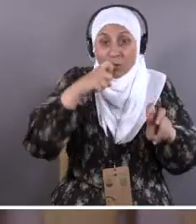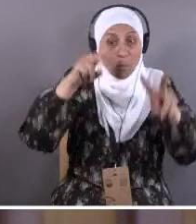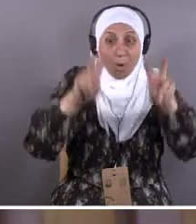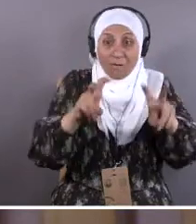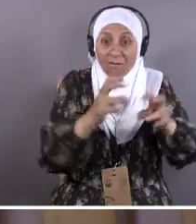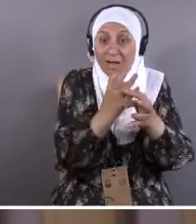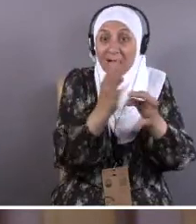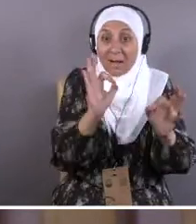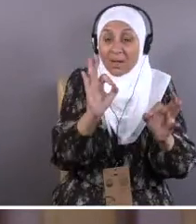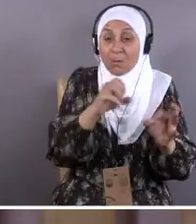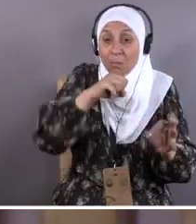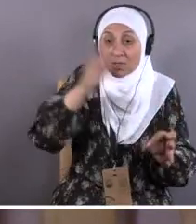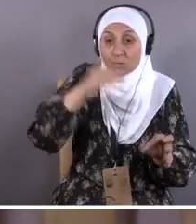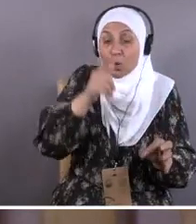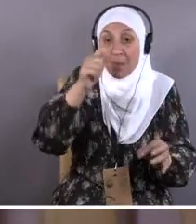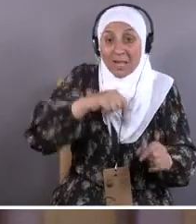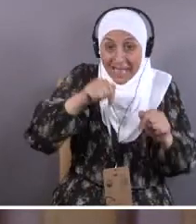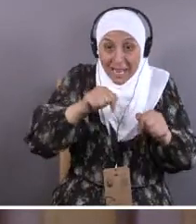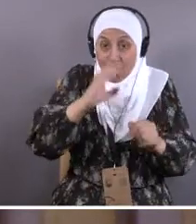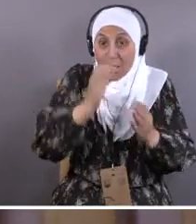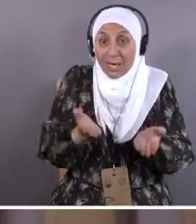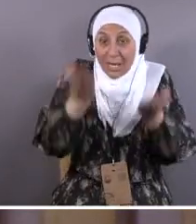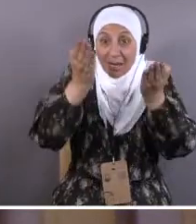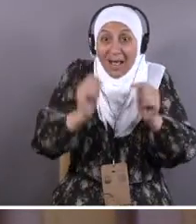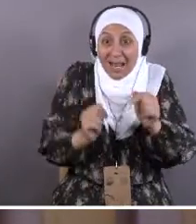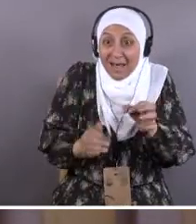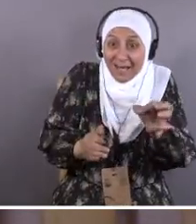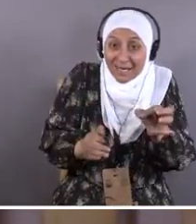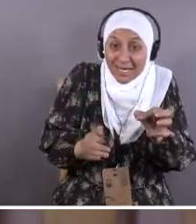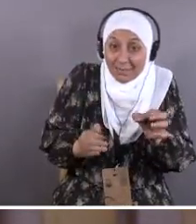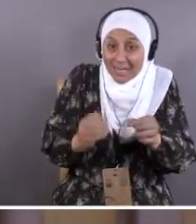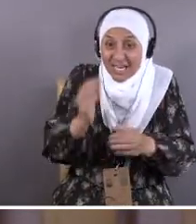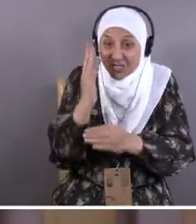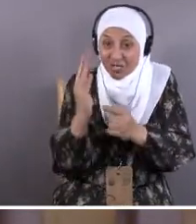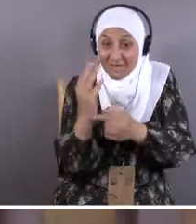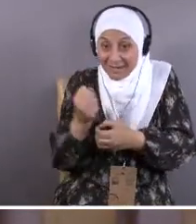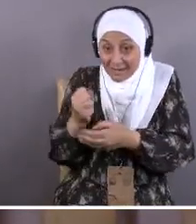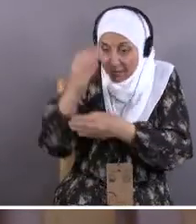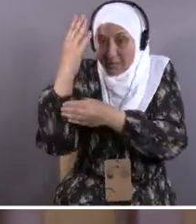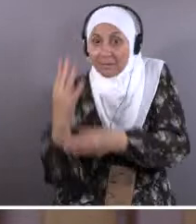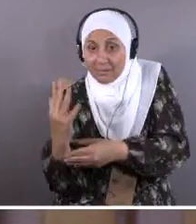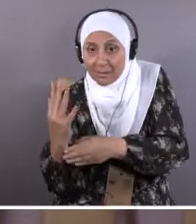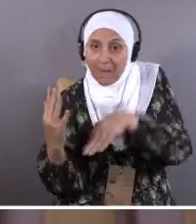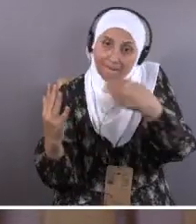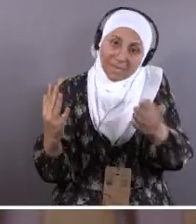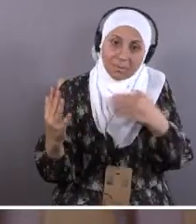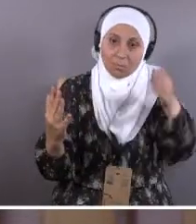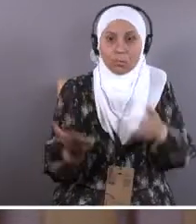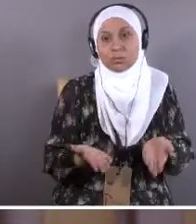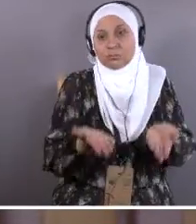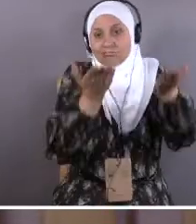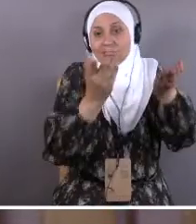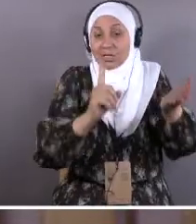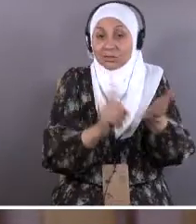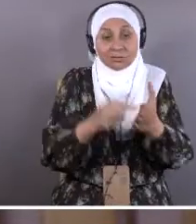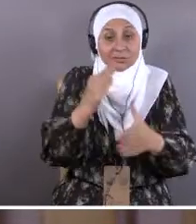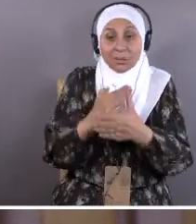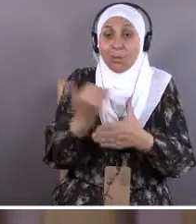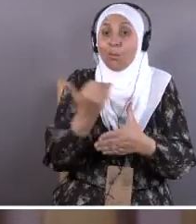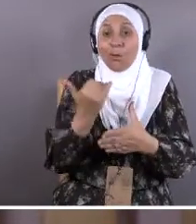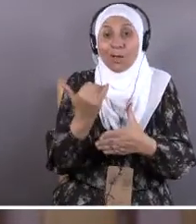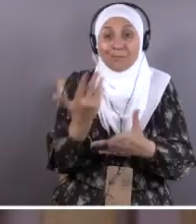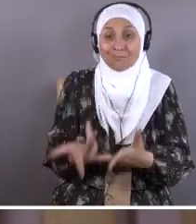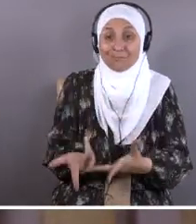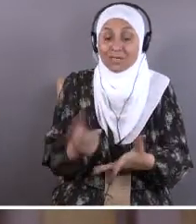to plant that tree before you leave. So even if doomsday comes, this shows the importance, the greatness of